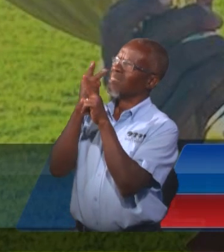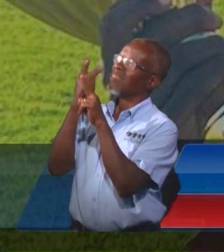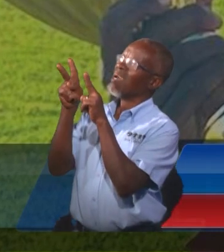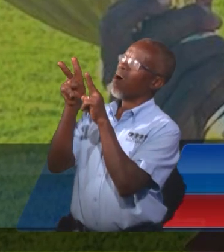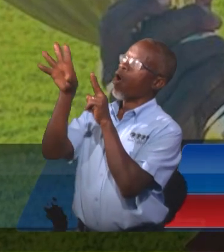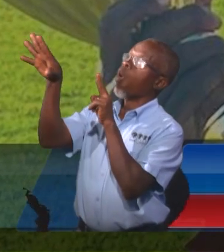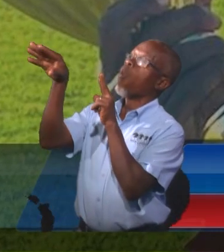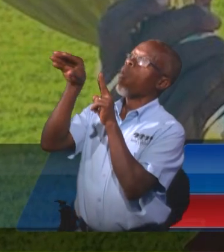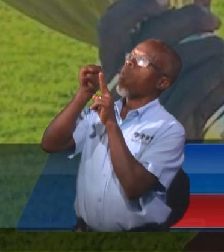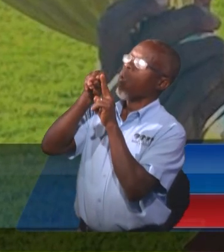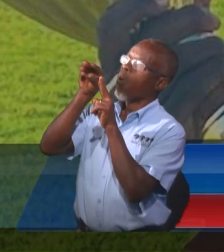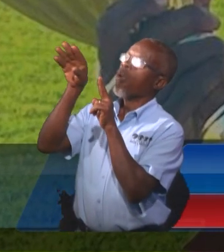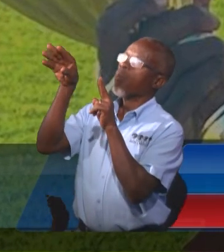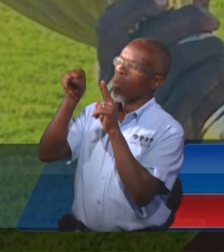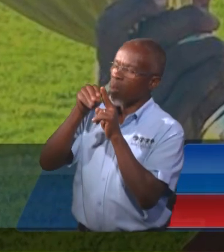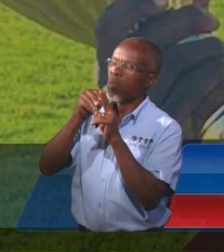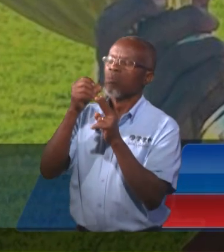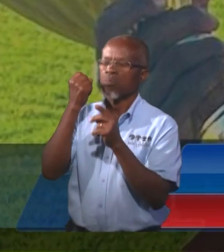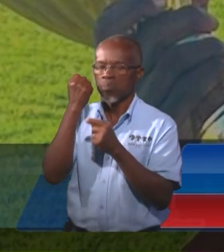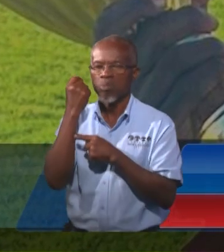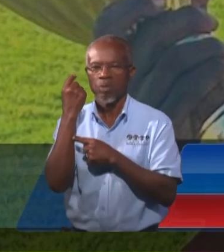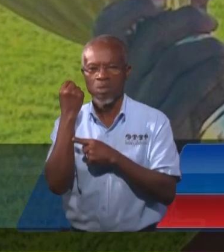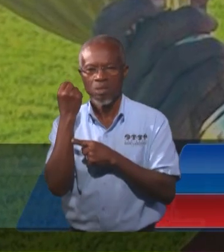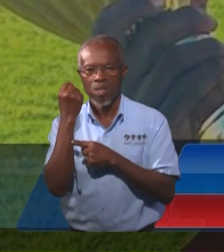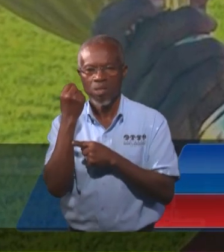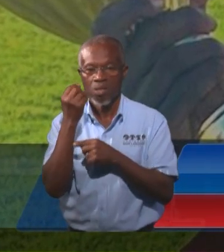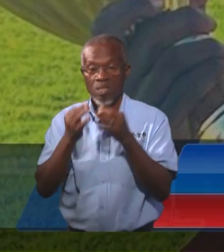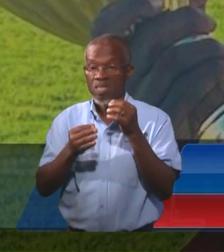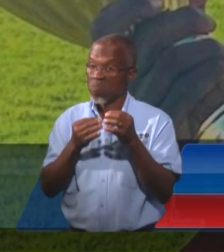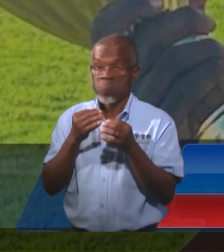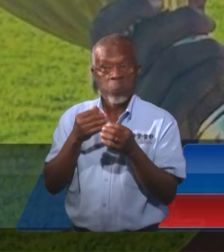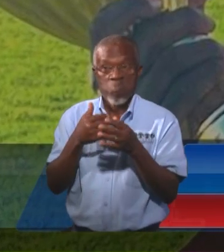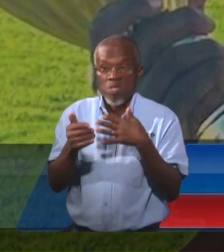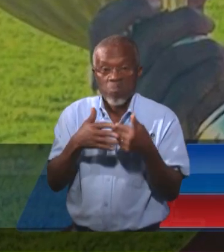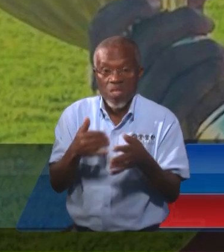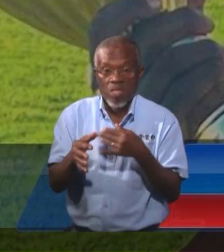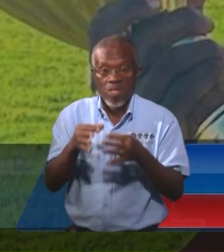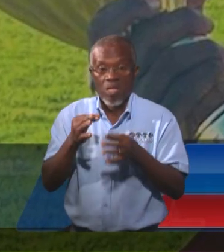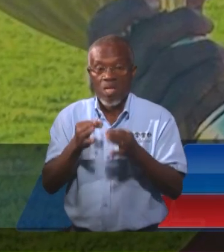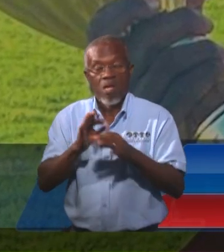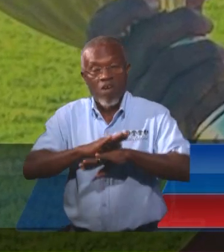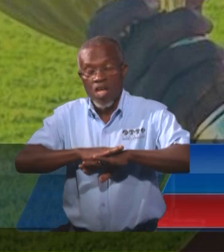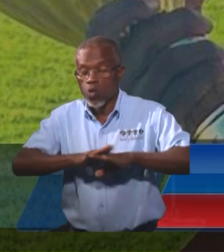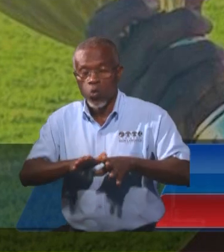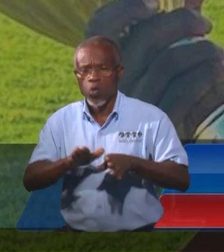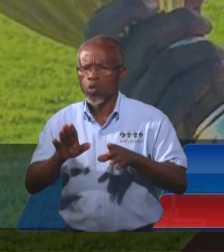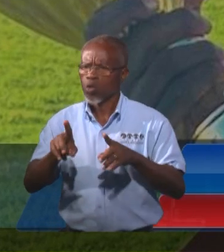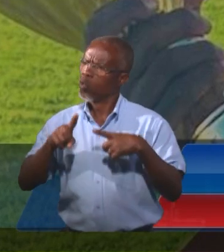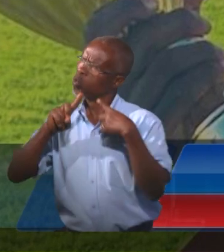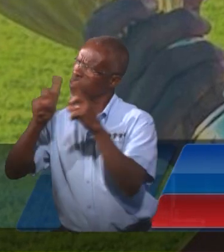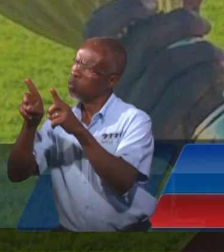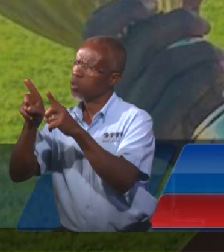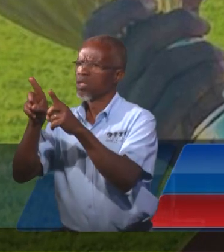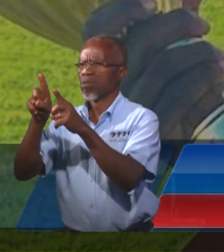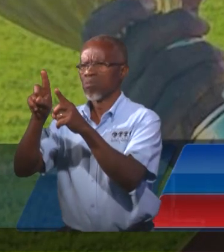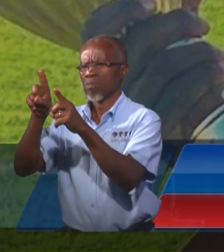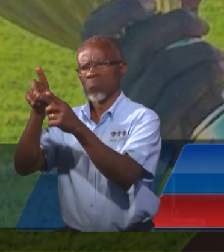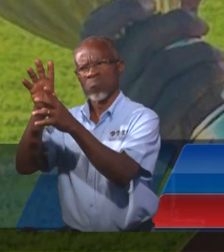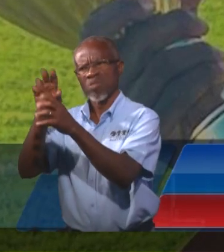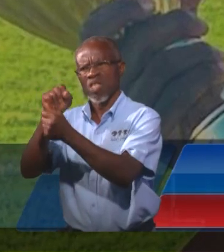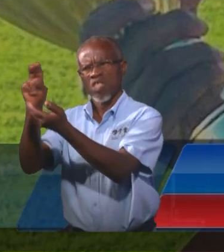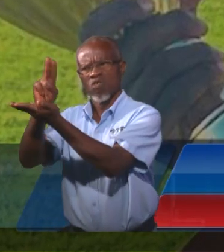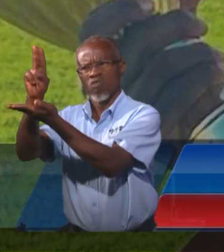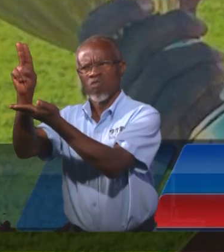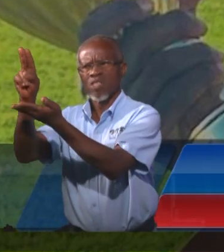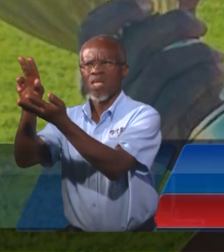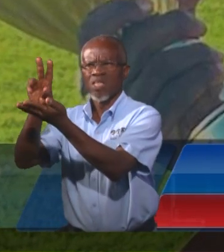mean, even if I don't get to study at St. Mary's, I want them to see that, listen, even though